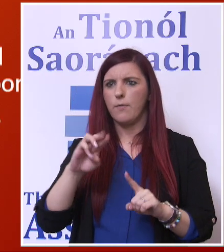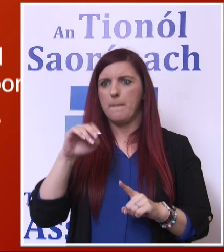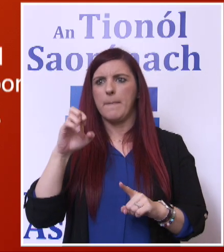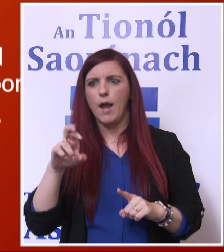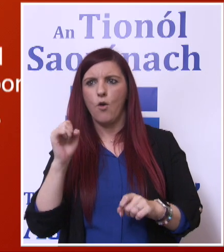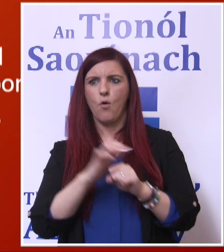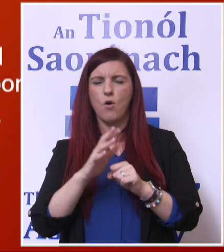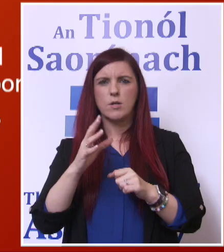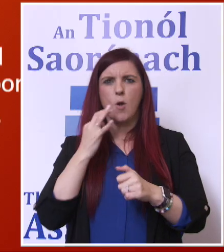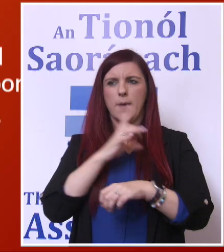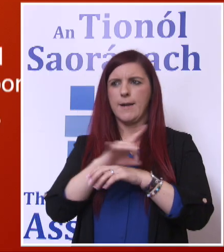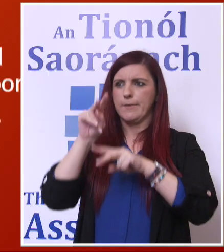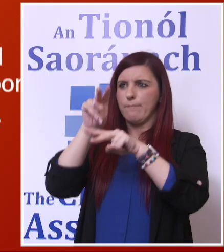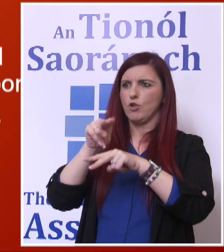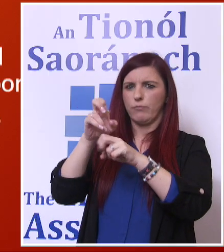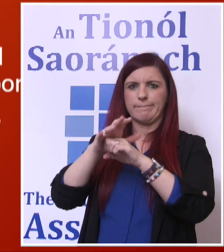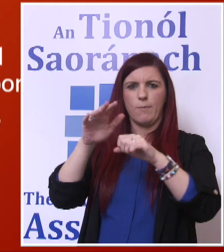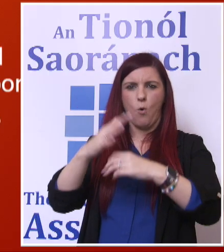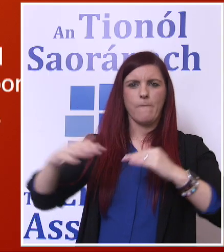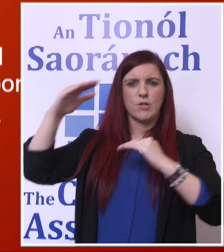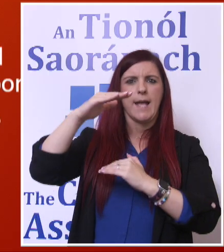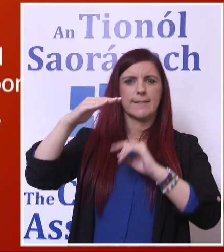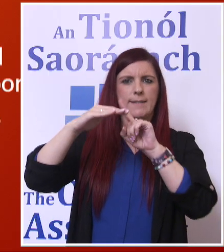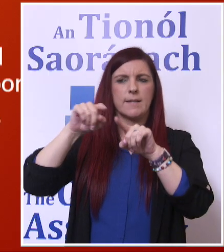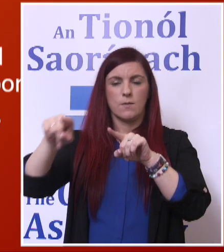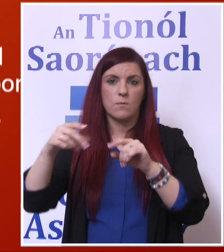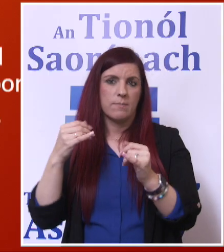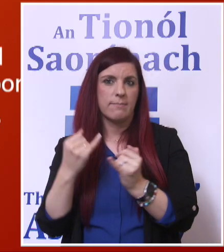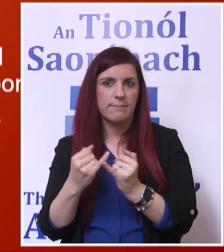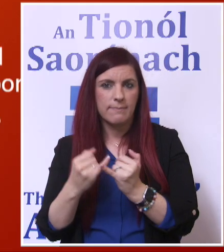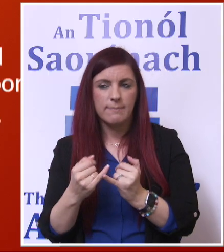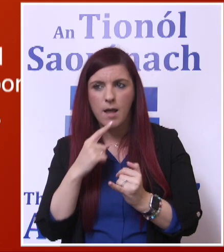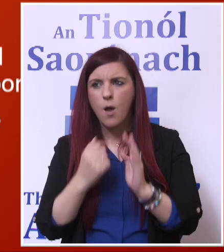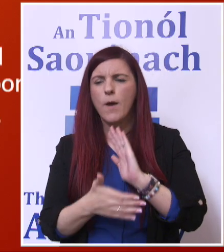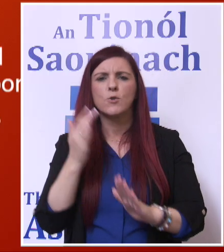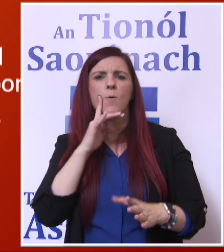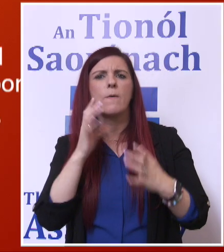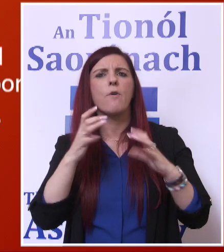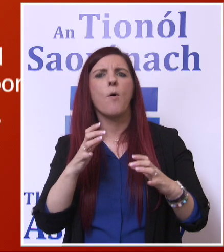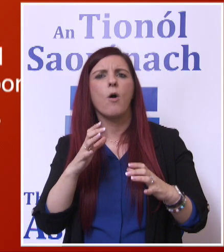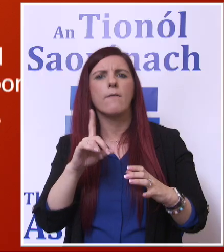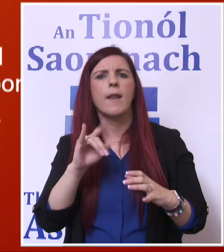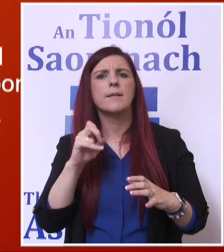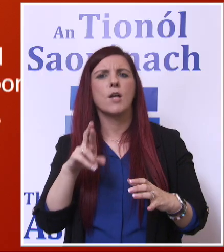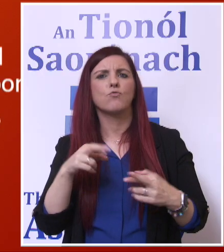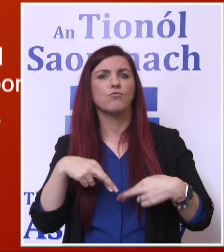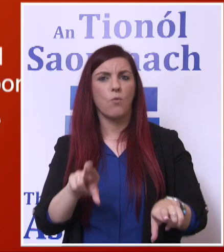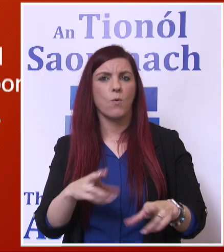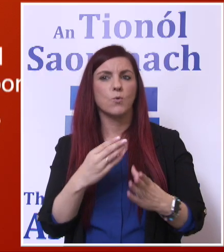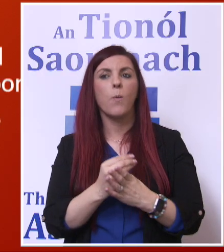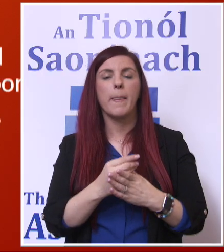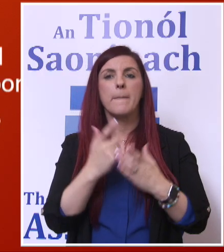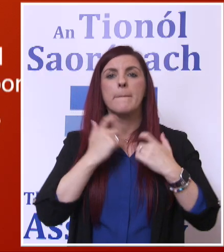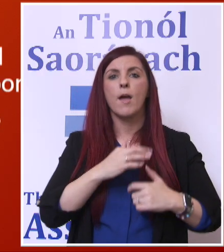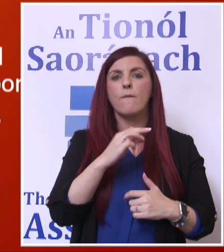oversight mechanism. So, for example, I had the pleasure of going to the football in Lansdowne Road with the Mayor of Greater Manchester and the Mayor of Bury.